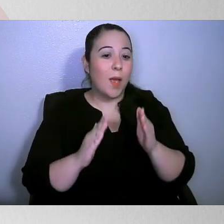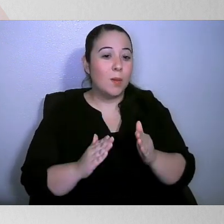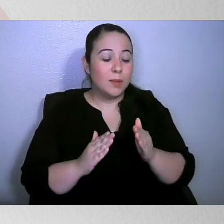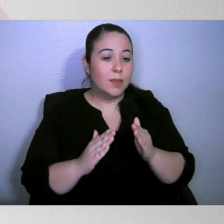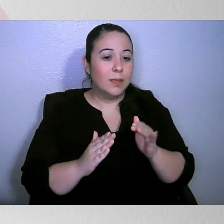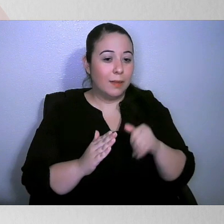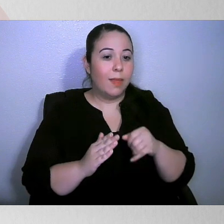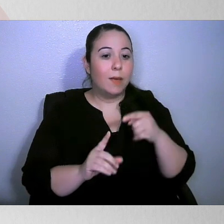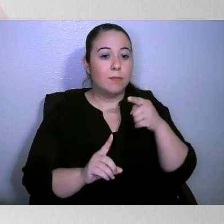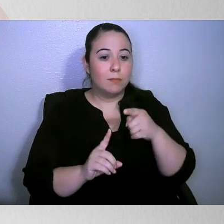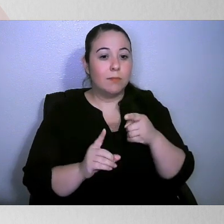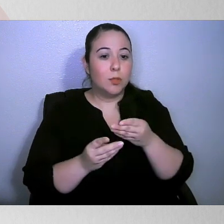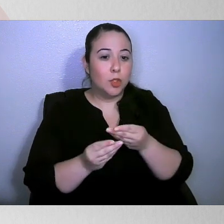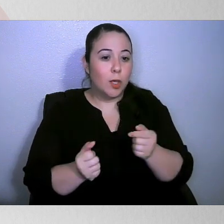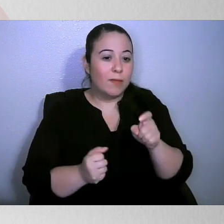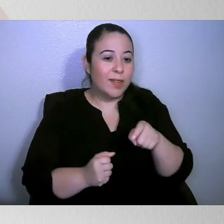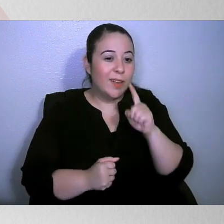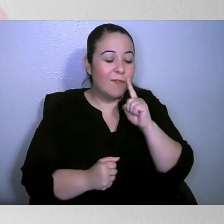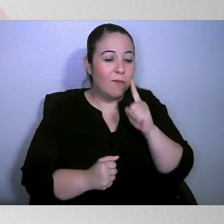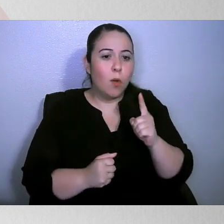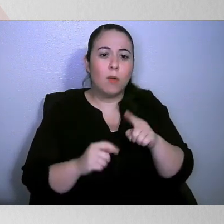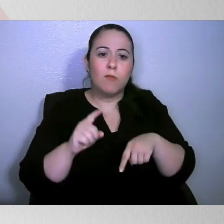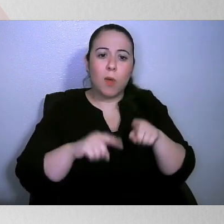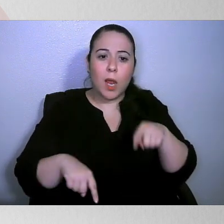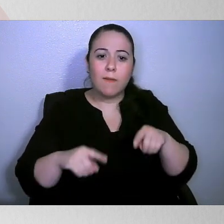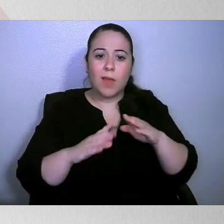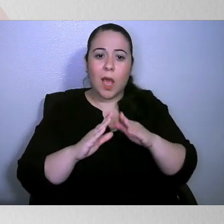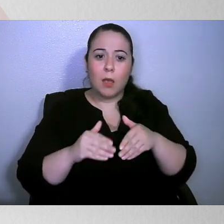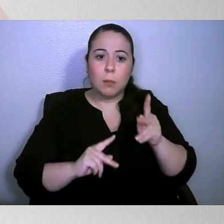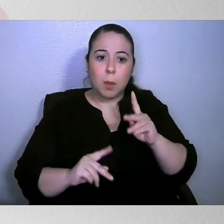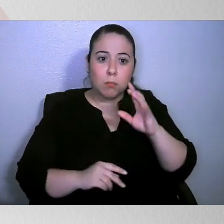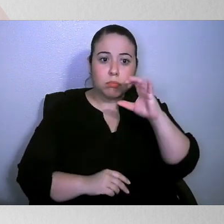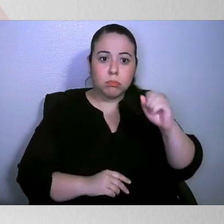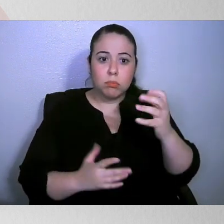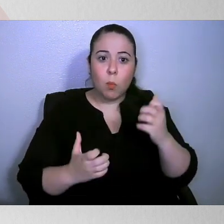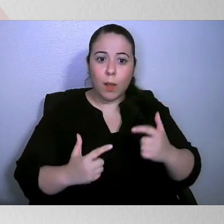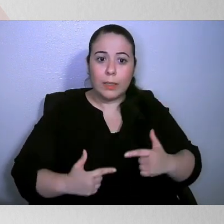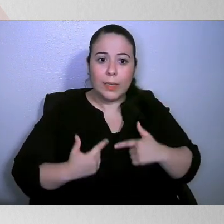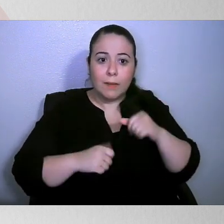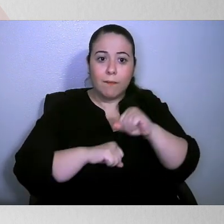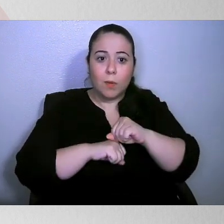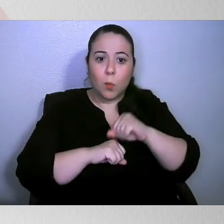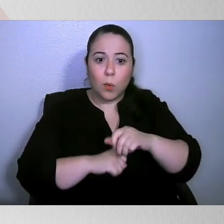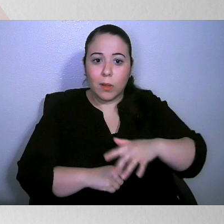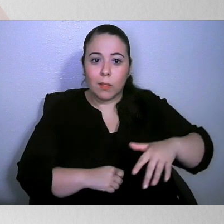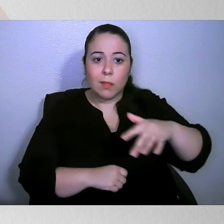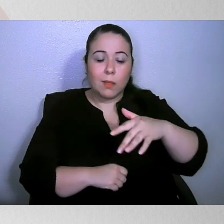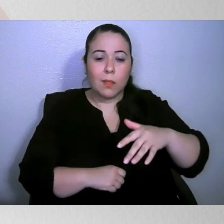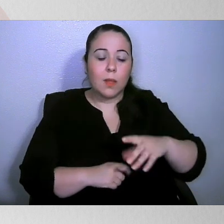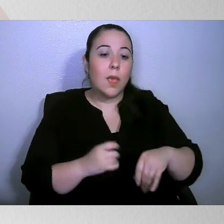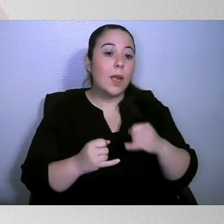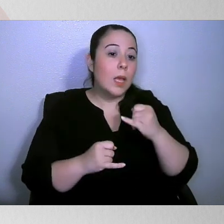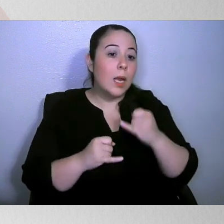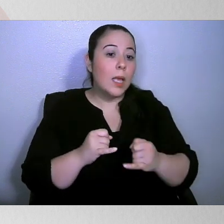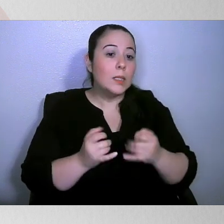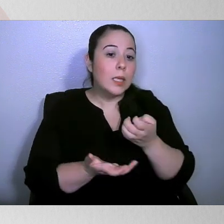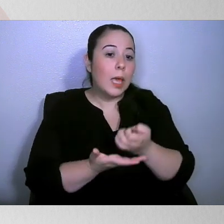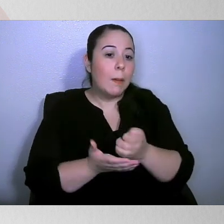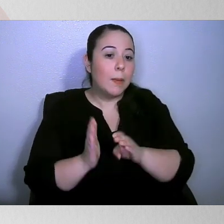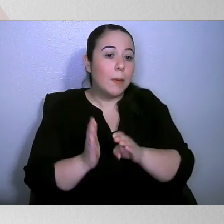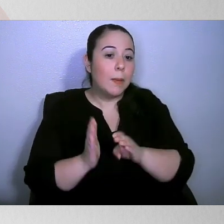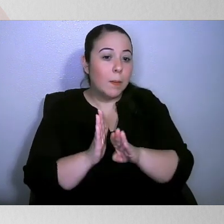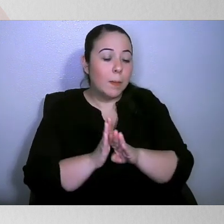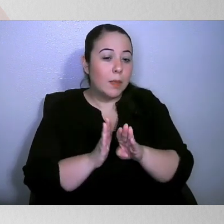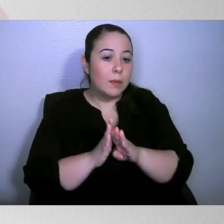variety of housing choices that are attractive and affordable to all those who want to live and work in the area. And lastly, economic development to support the